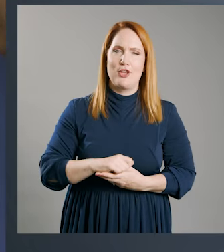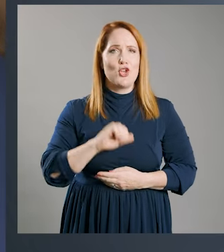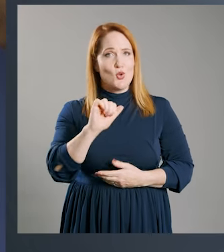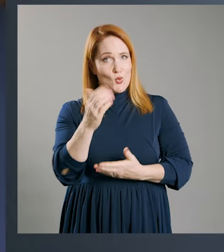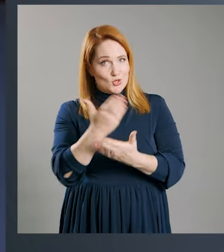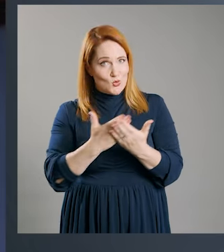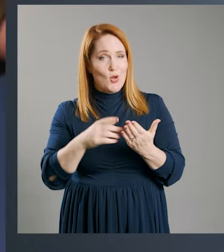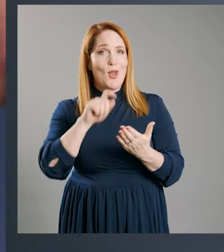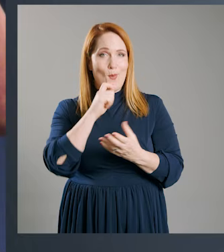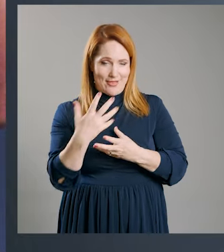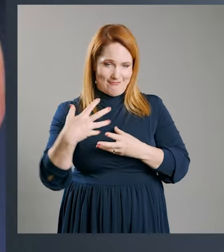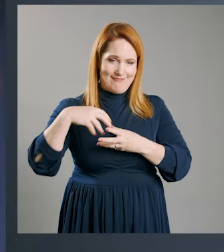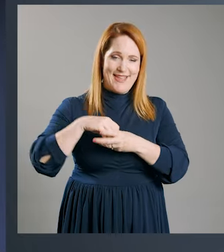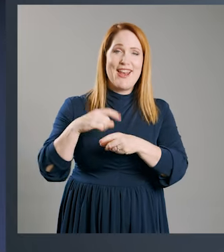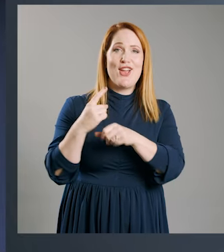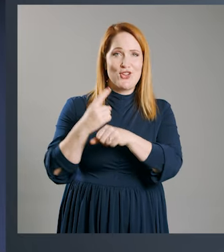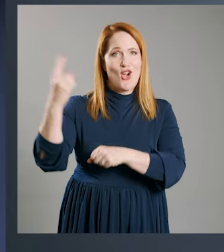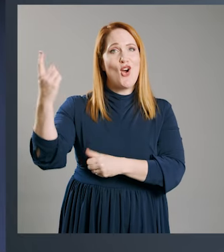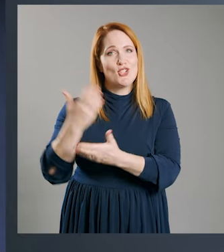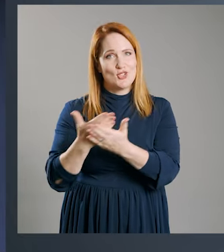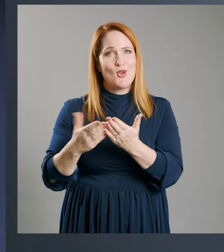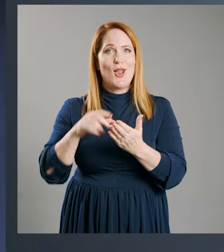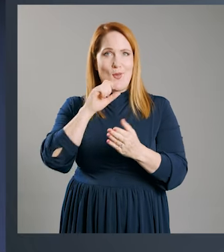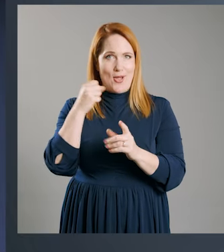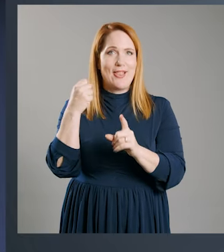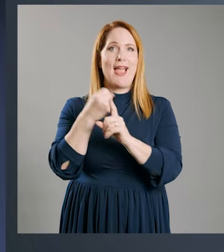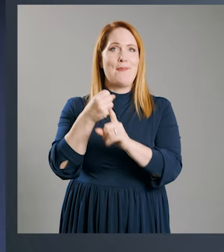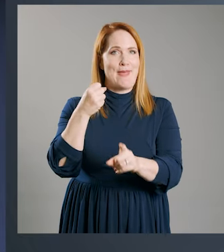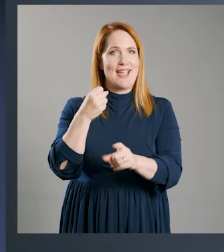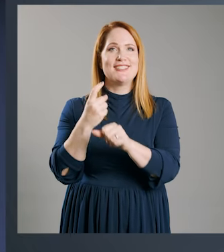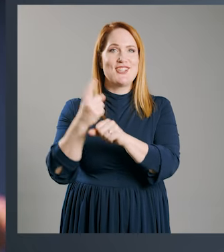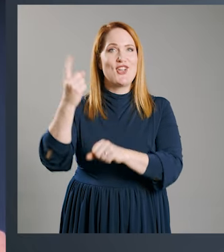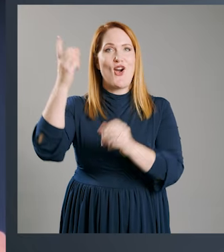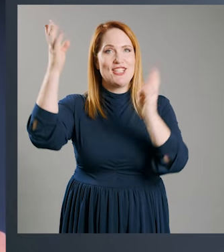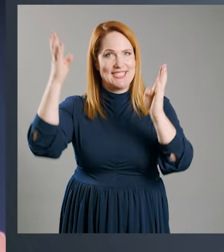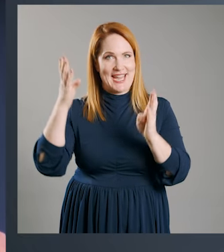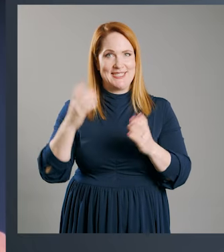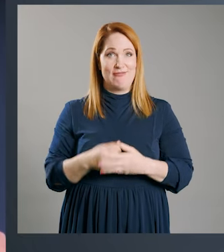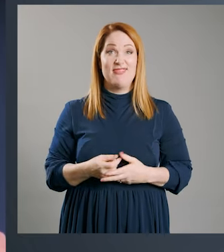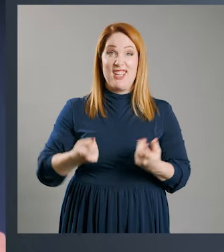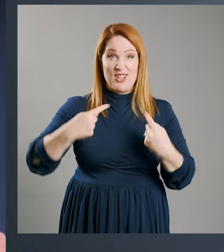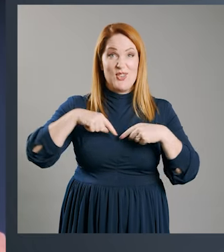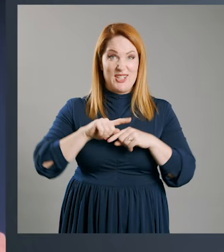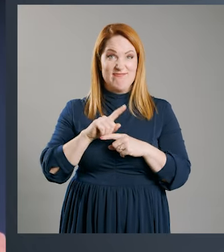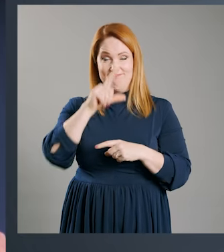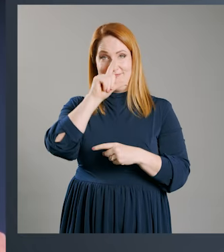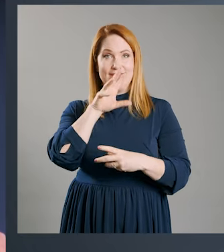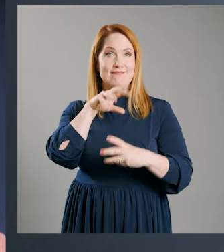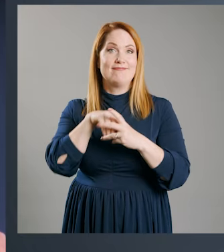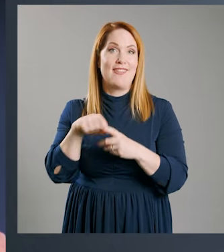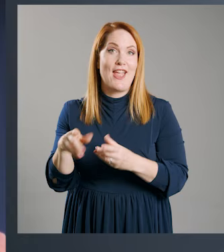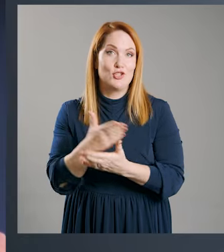your story is going to come and be part of God's story and make a difference in the kingdom of God. That's what we're invited